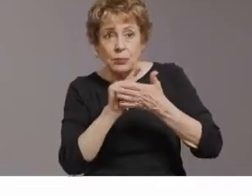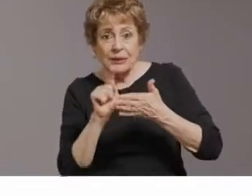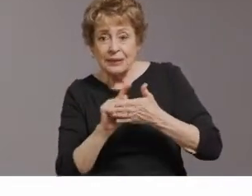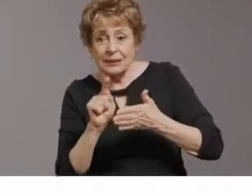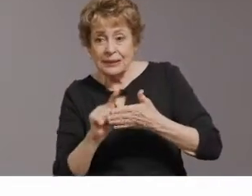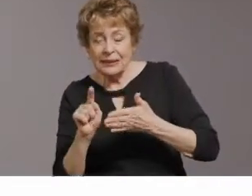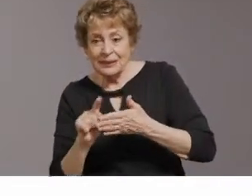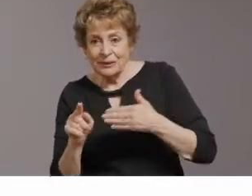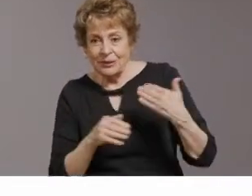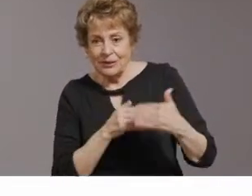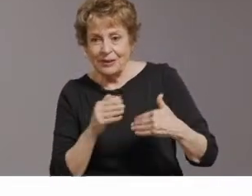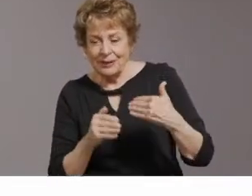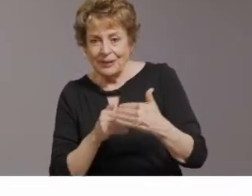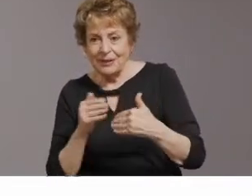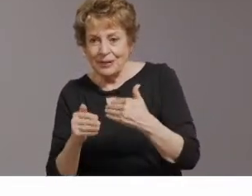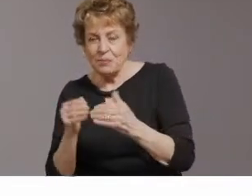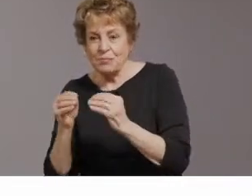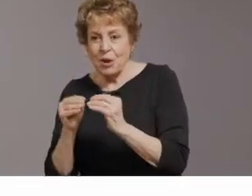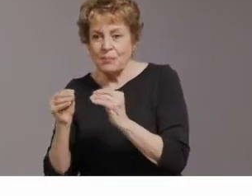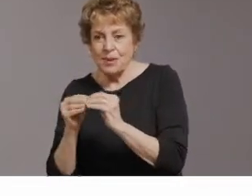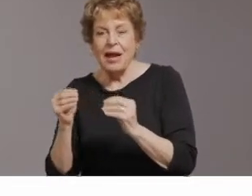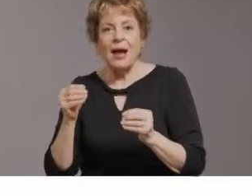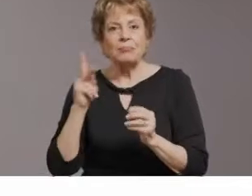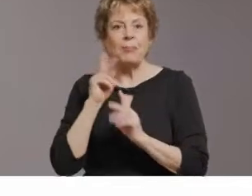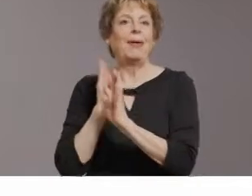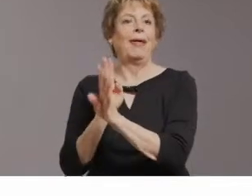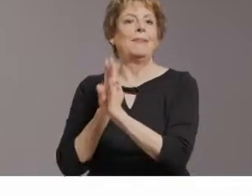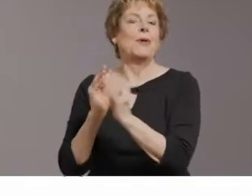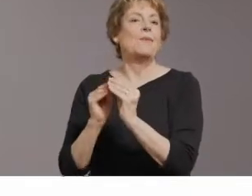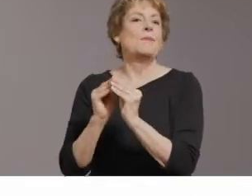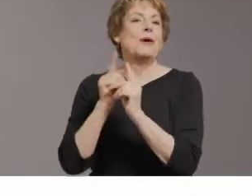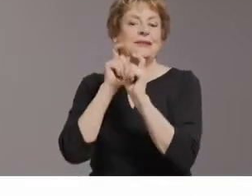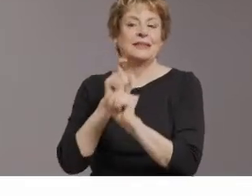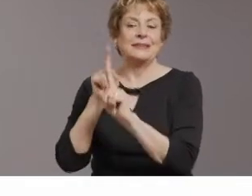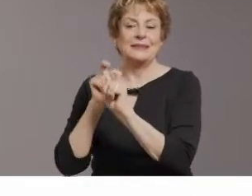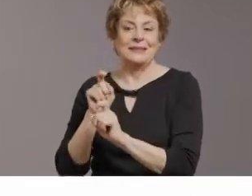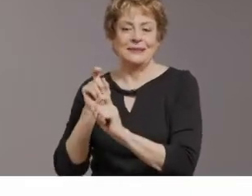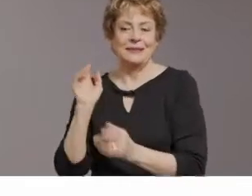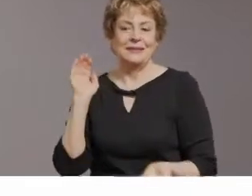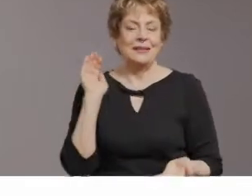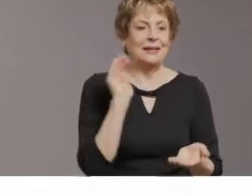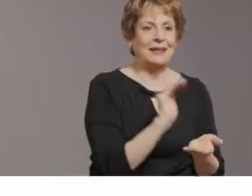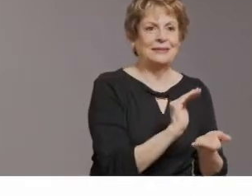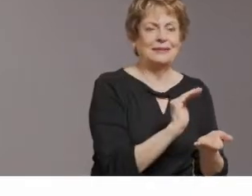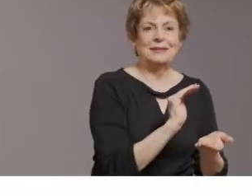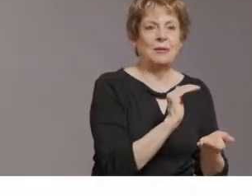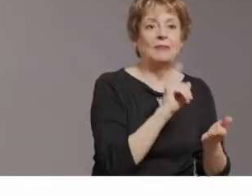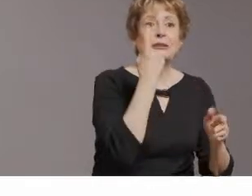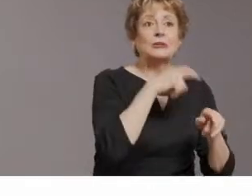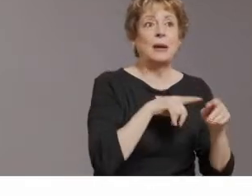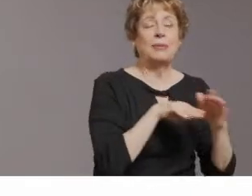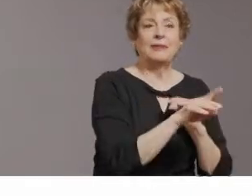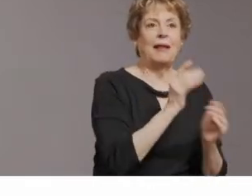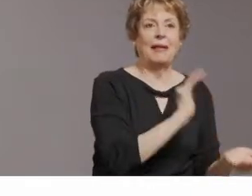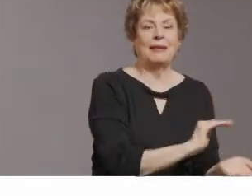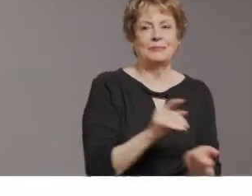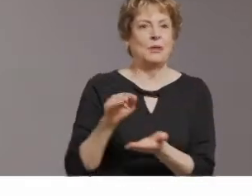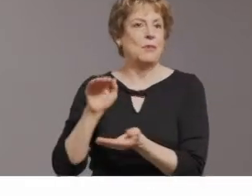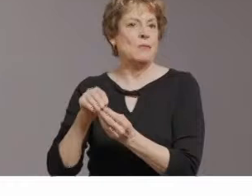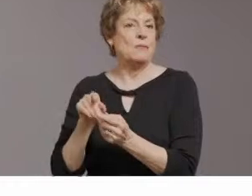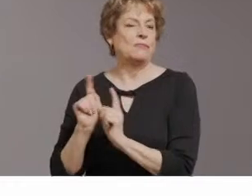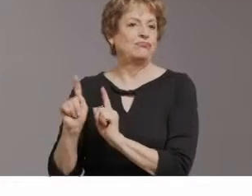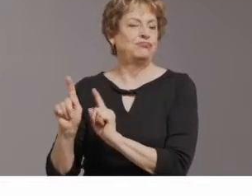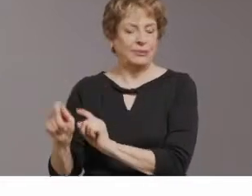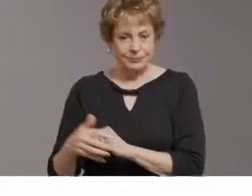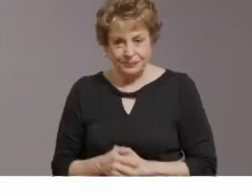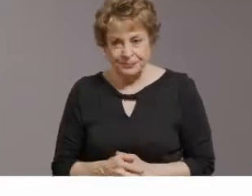tests reported here in the state. I'm going to move on to vaccine distribution. All counties